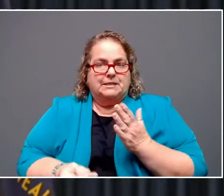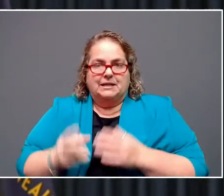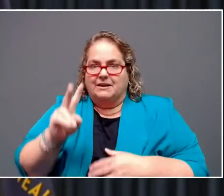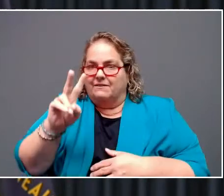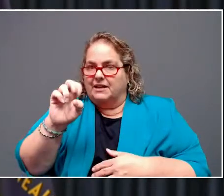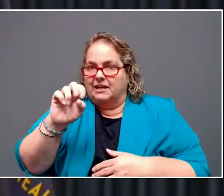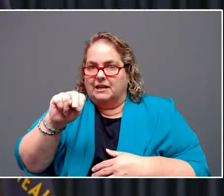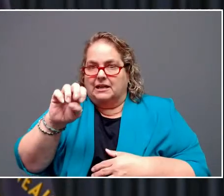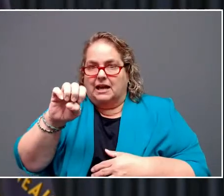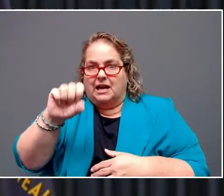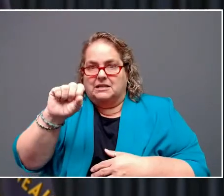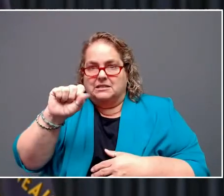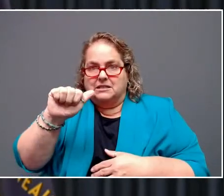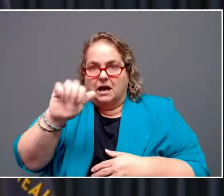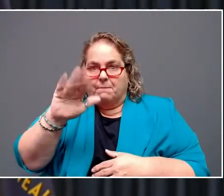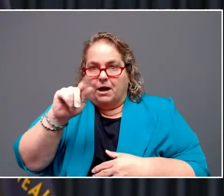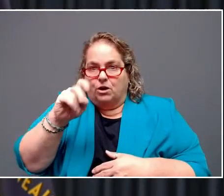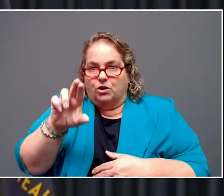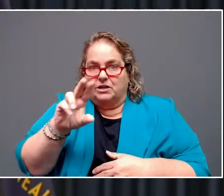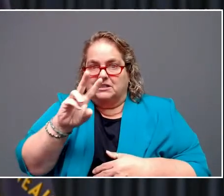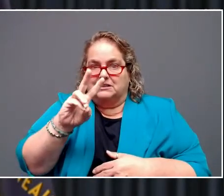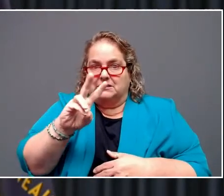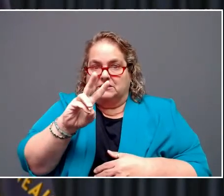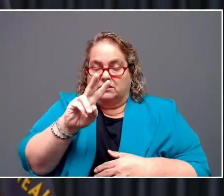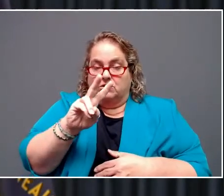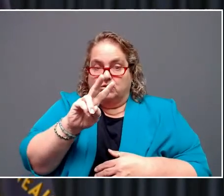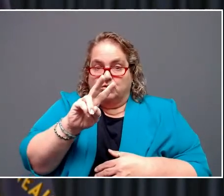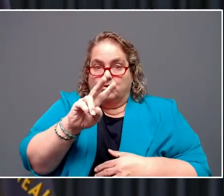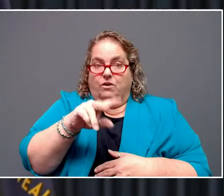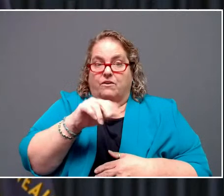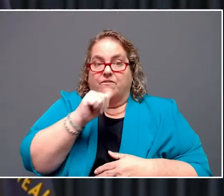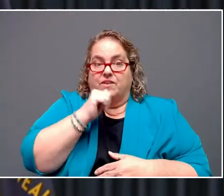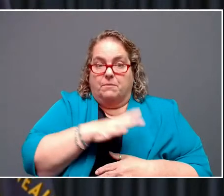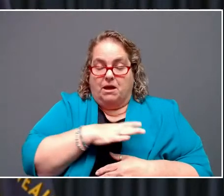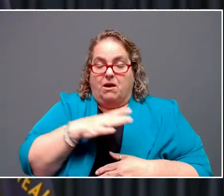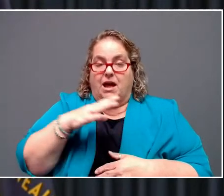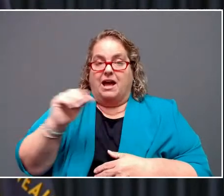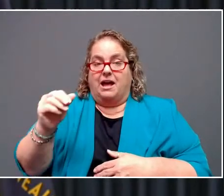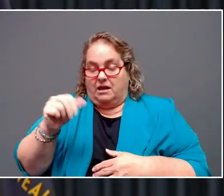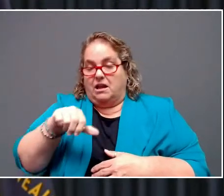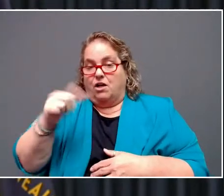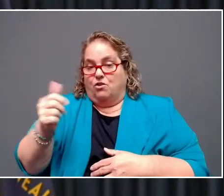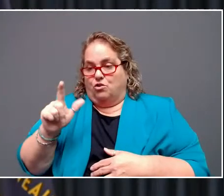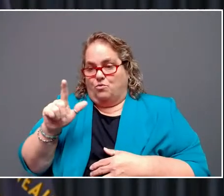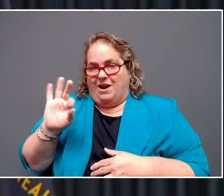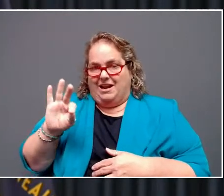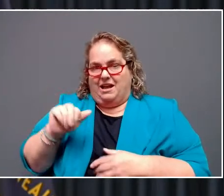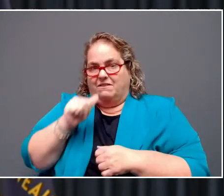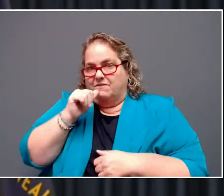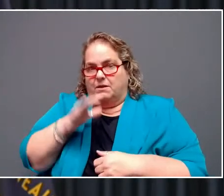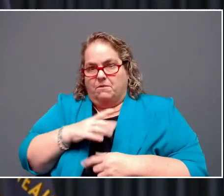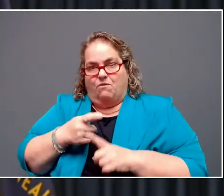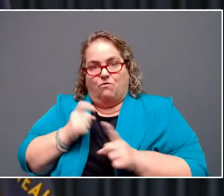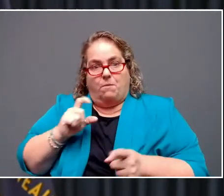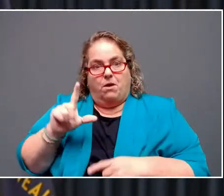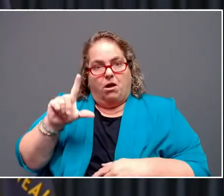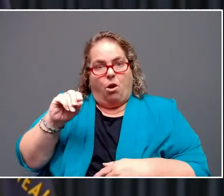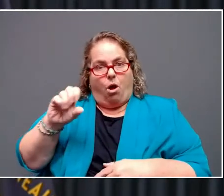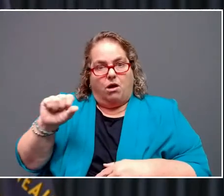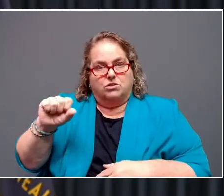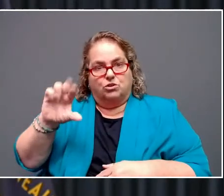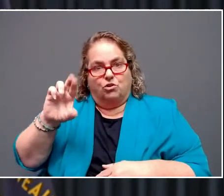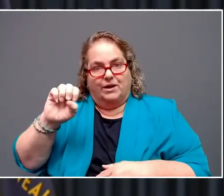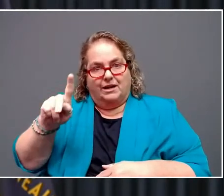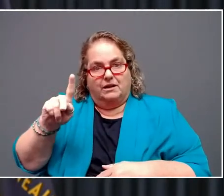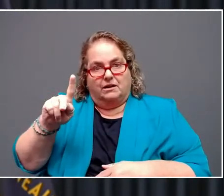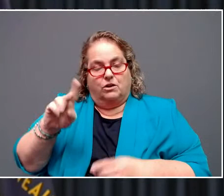female, and Nancy Cundiff, a 29-year-old female. Both are from the Lost Creek community in Breathitt County. We